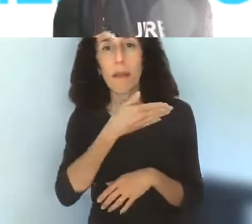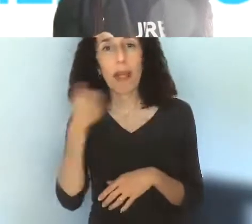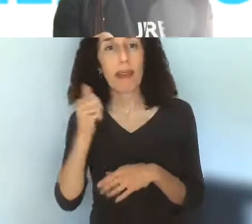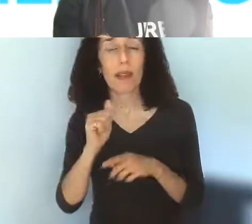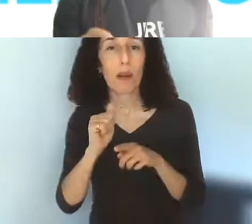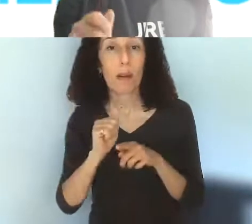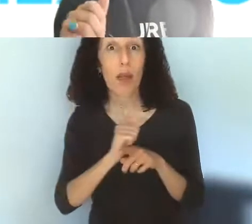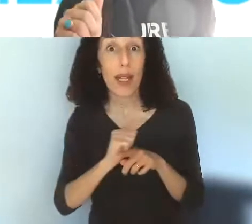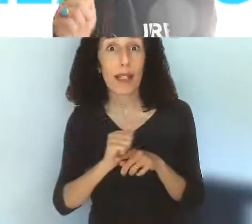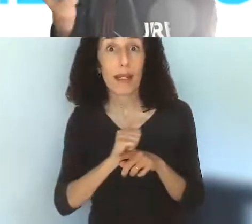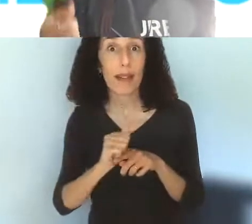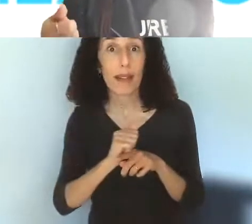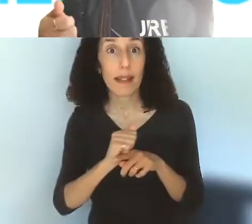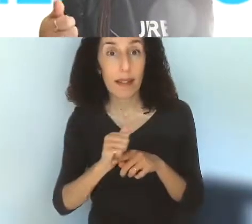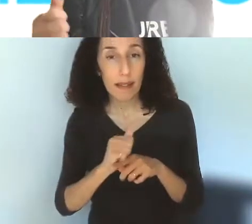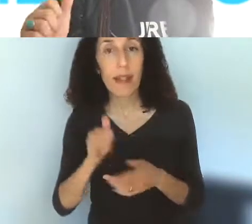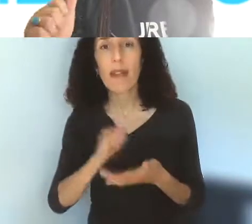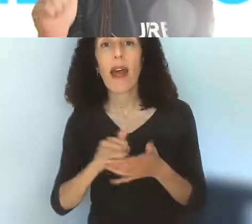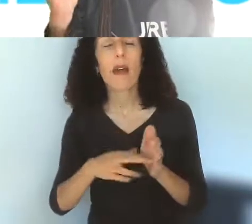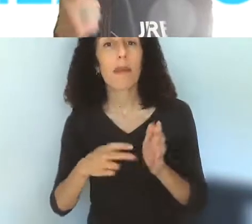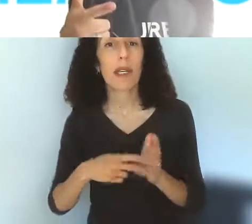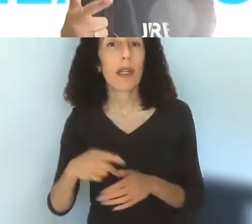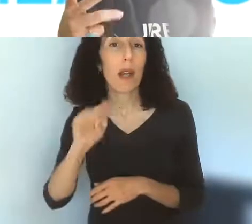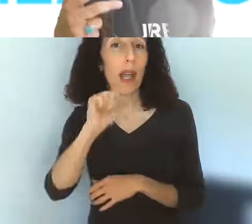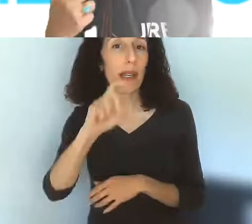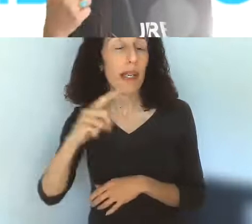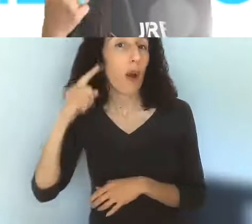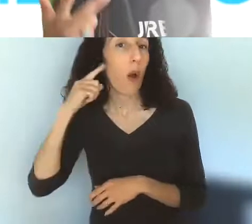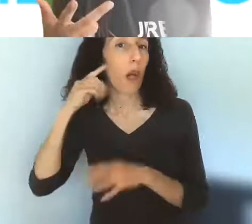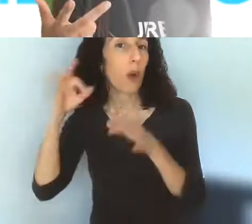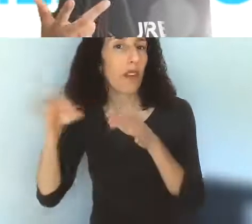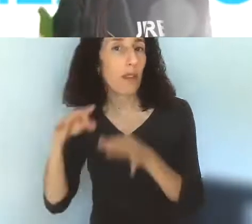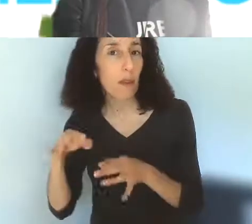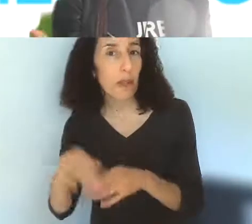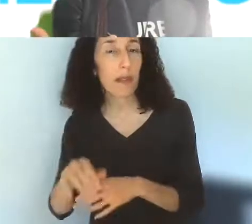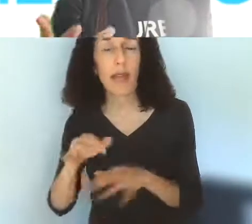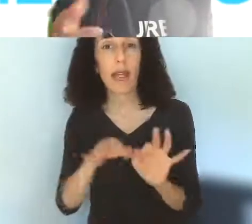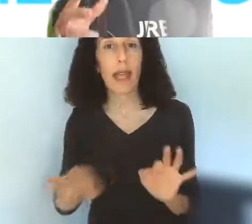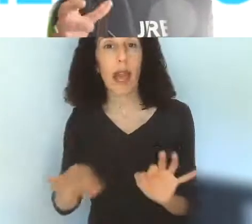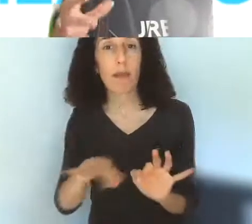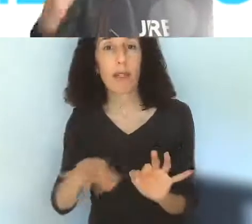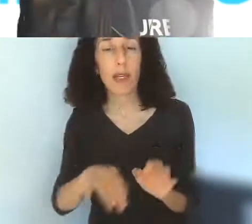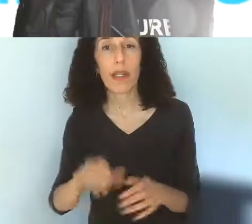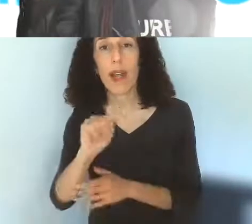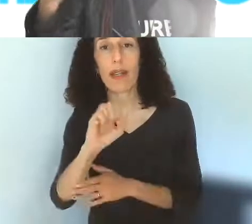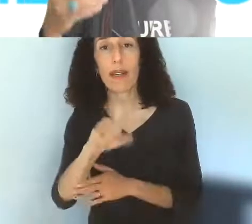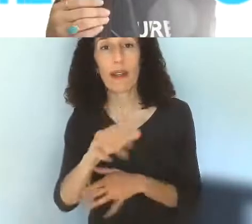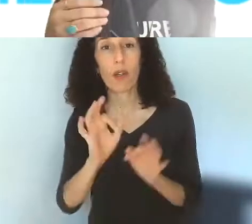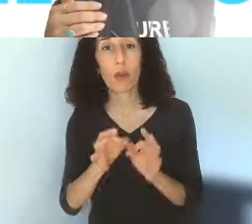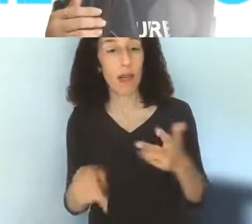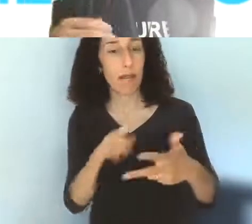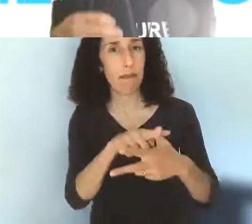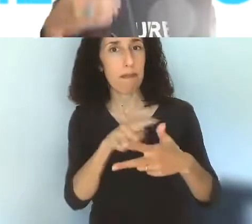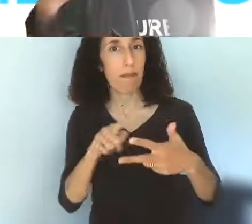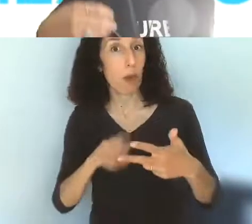today's event. I mean, from the audio description, the captioning, the ASL interpreting, is there a